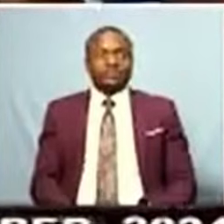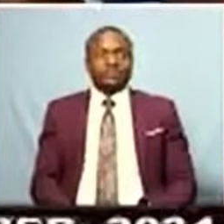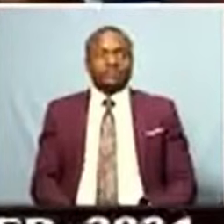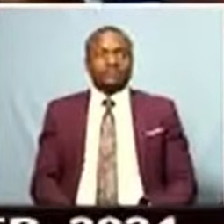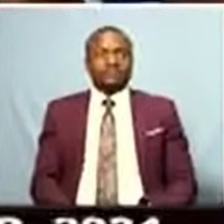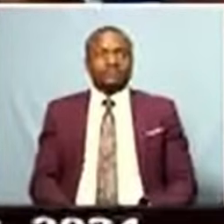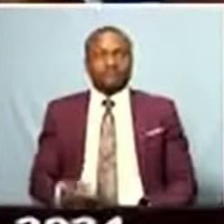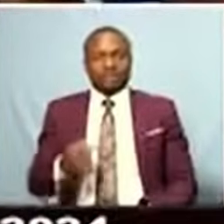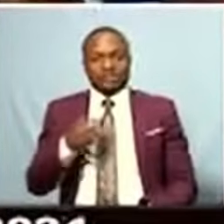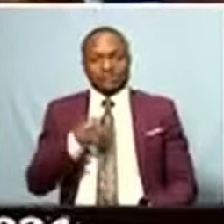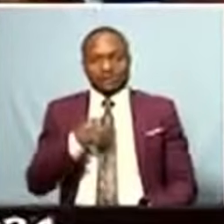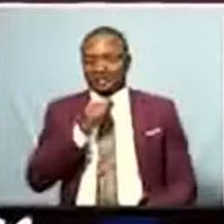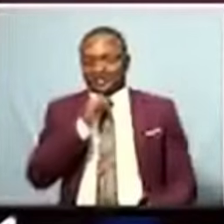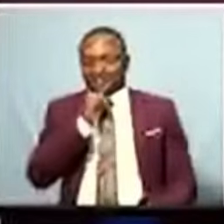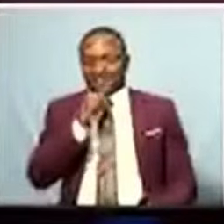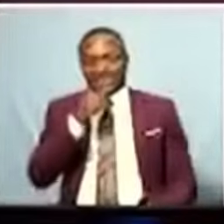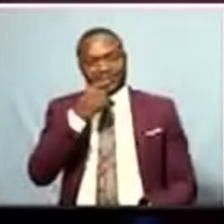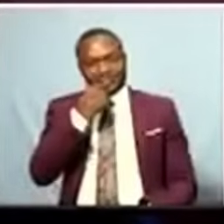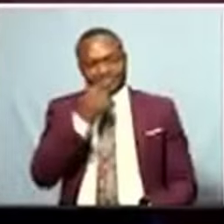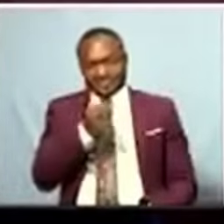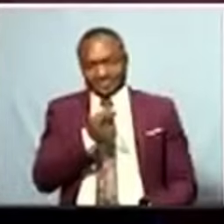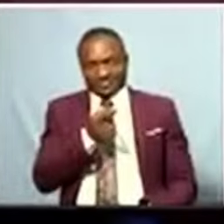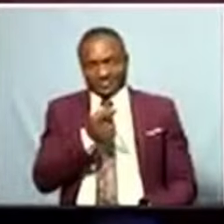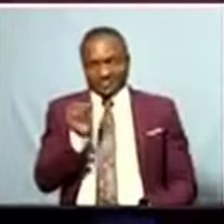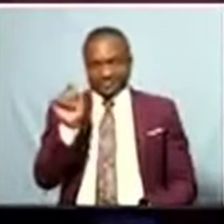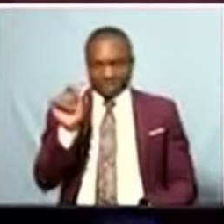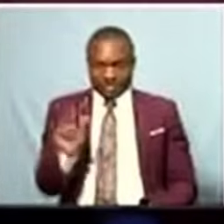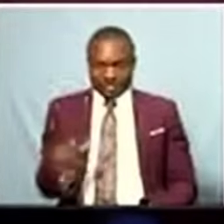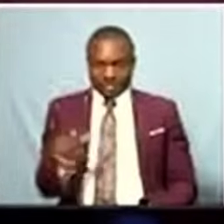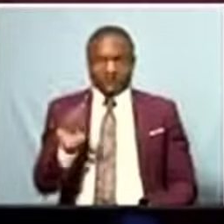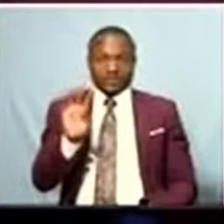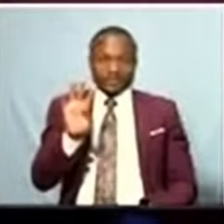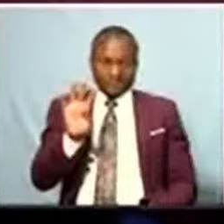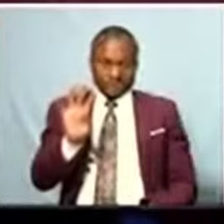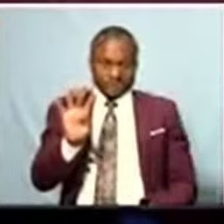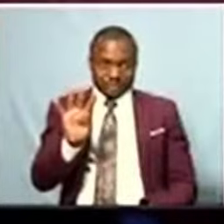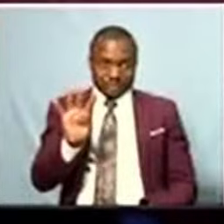I did not exactly mention that each of those 4